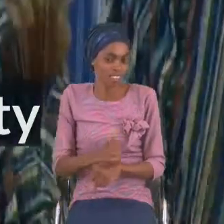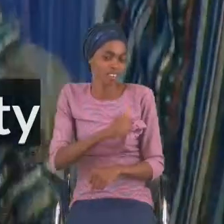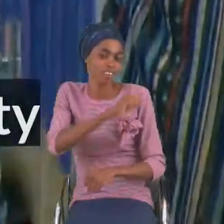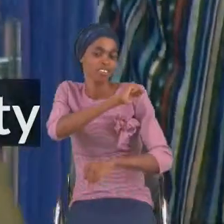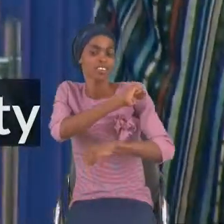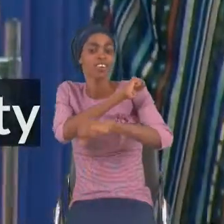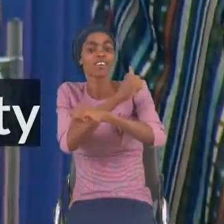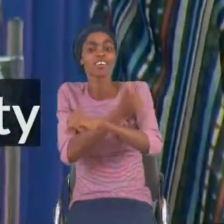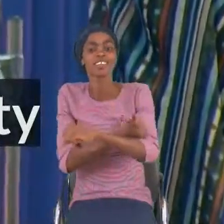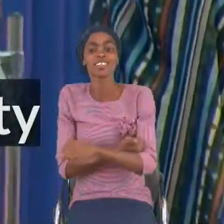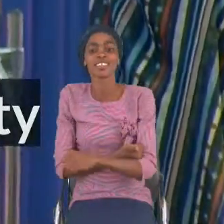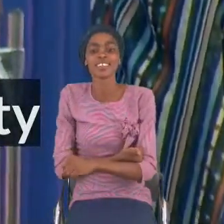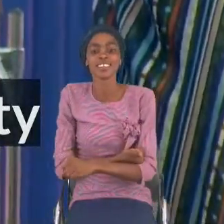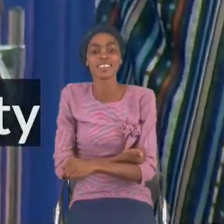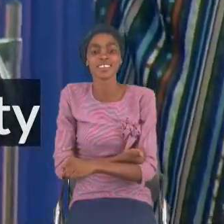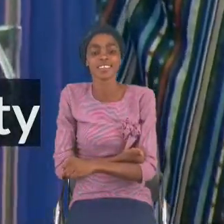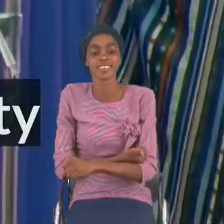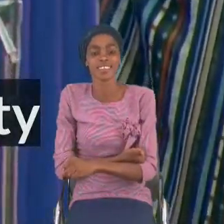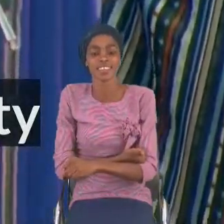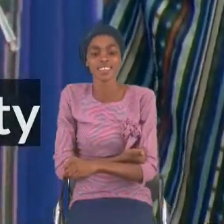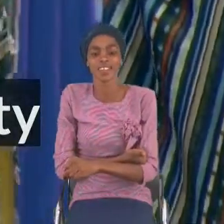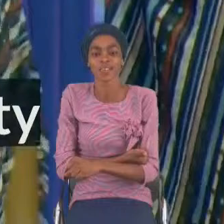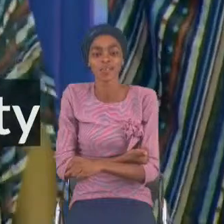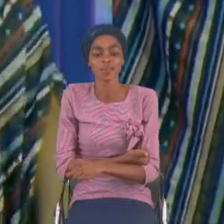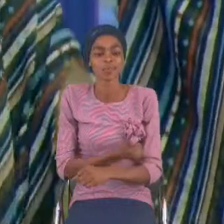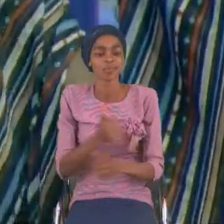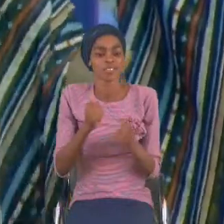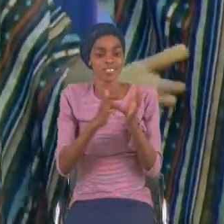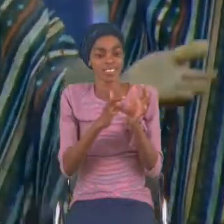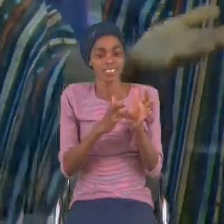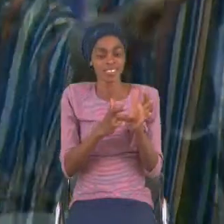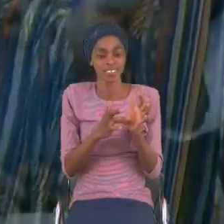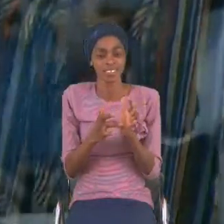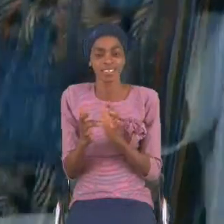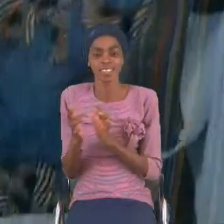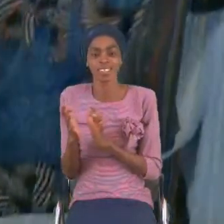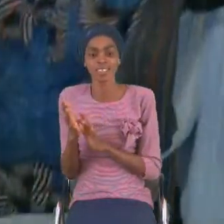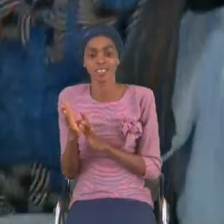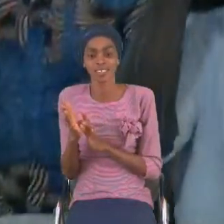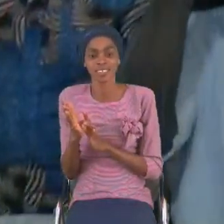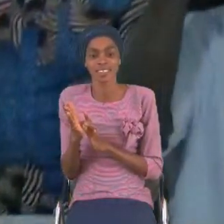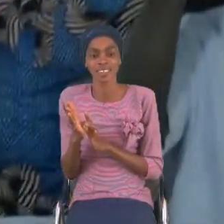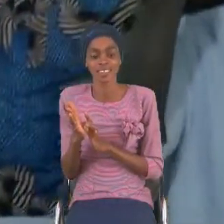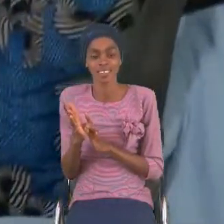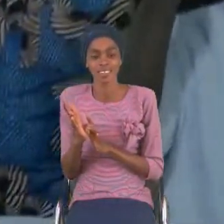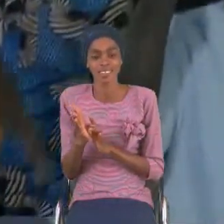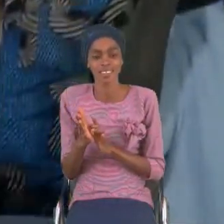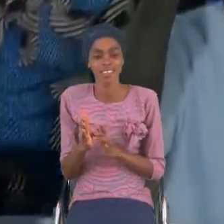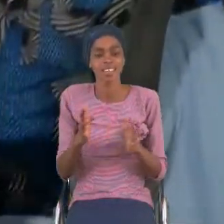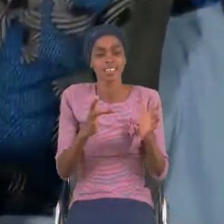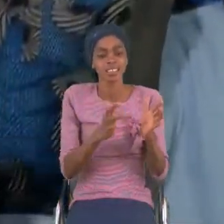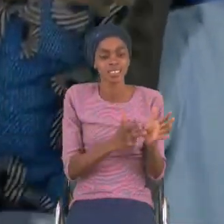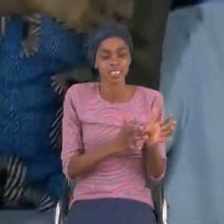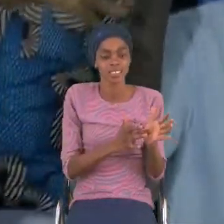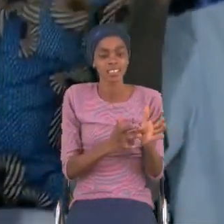established authority. I say Jesus, Jesus, the righteous,